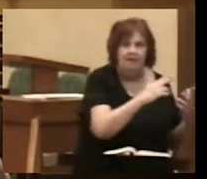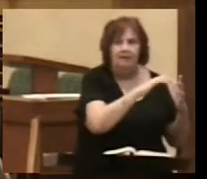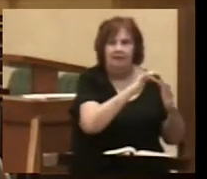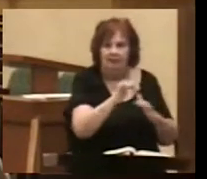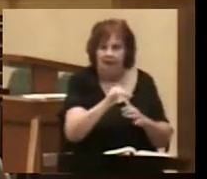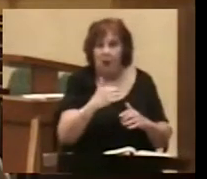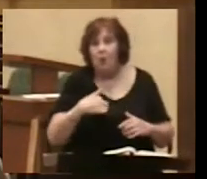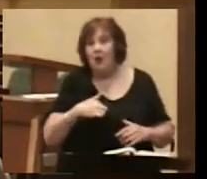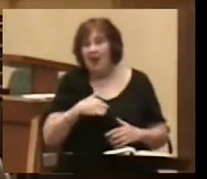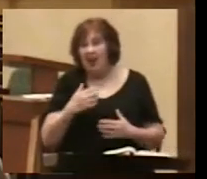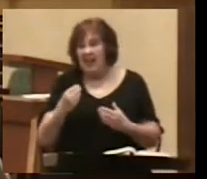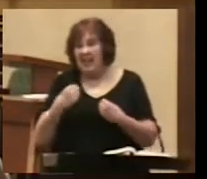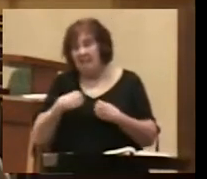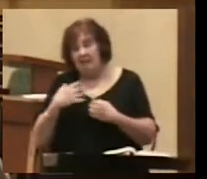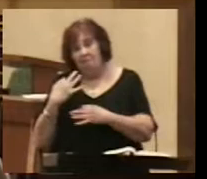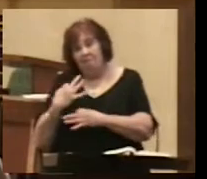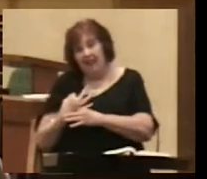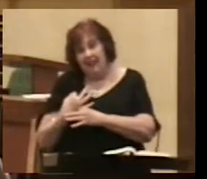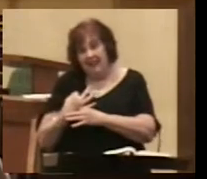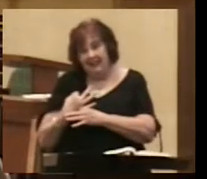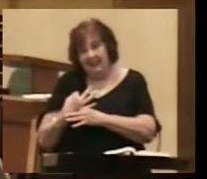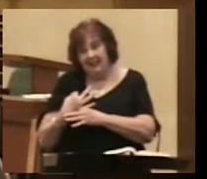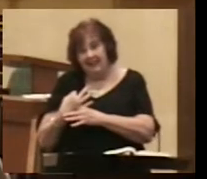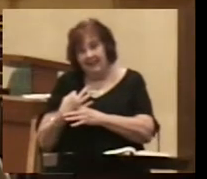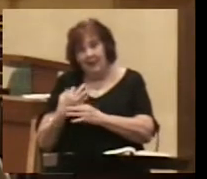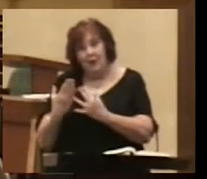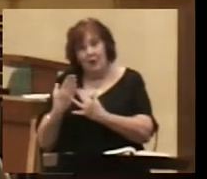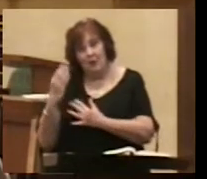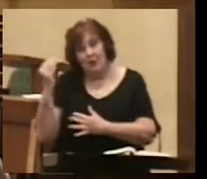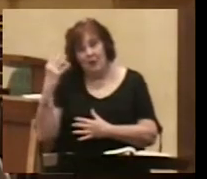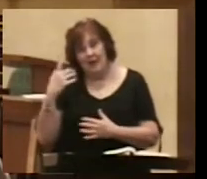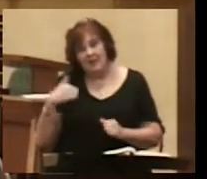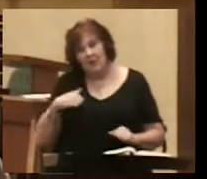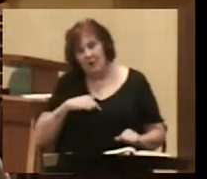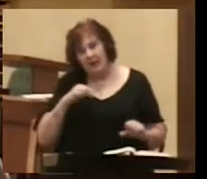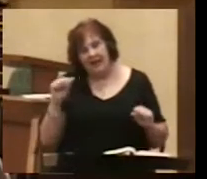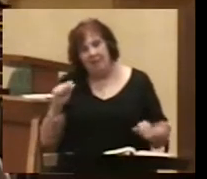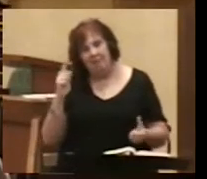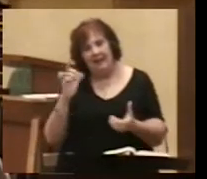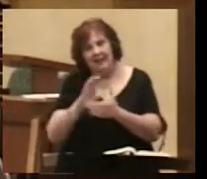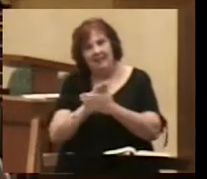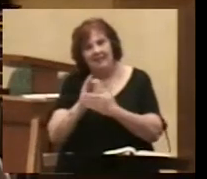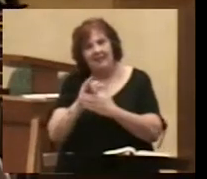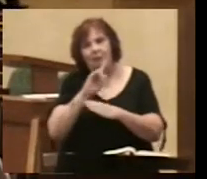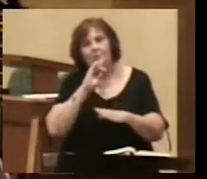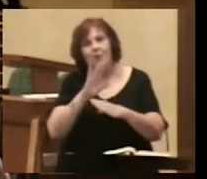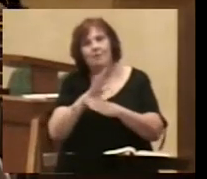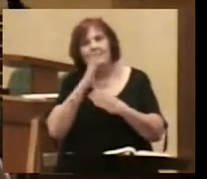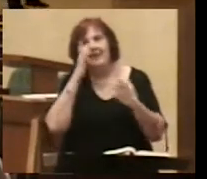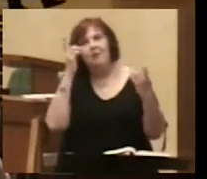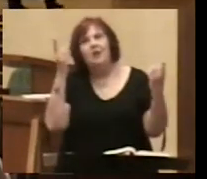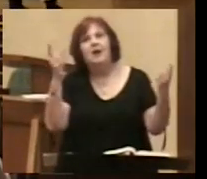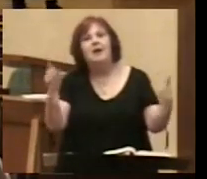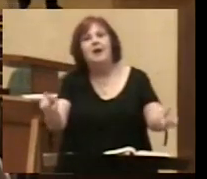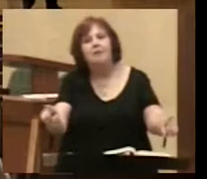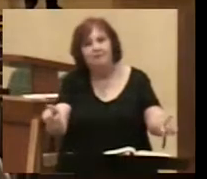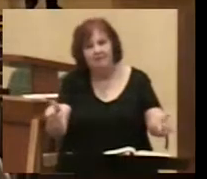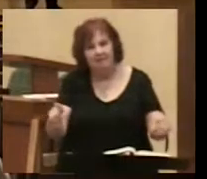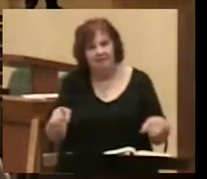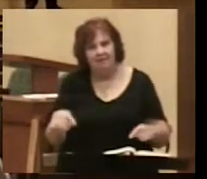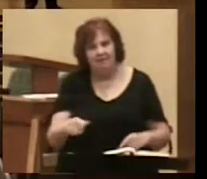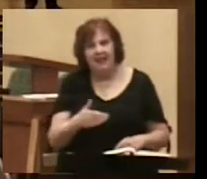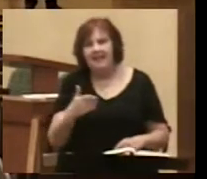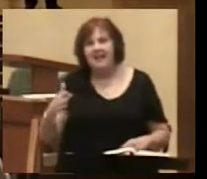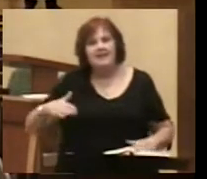through grace that we might believe in those promises that will come to us, things